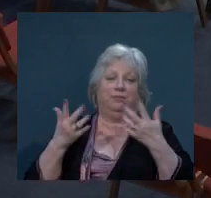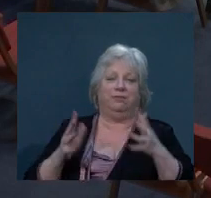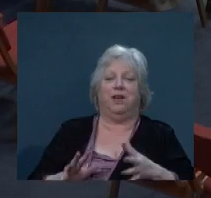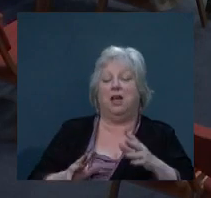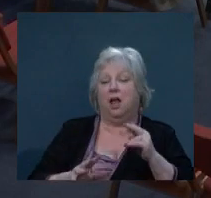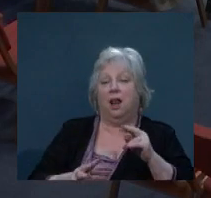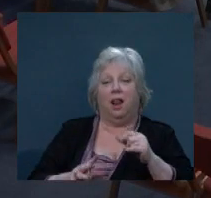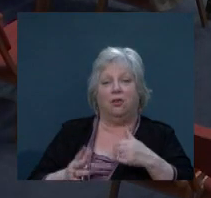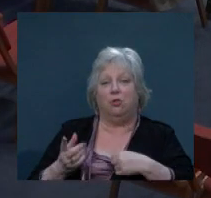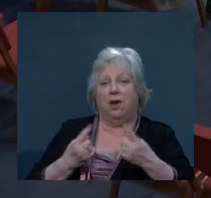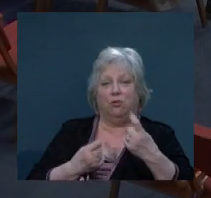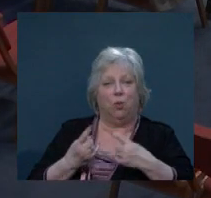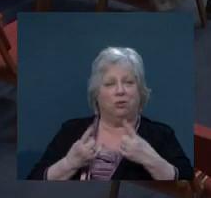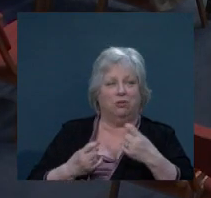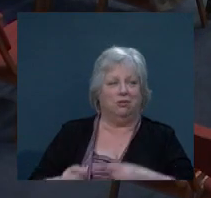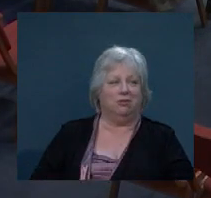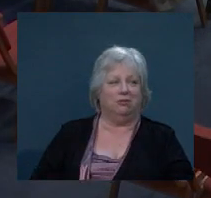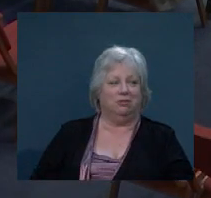got a question.